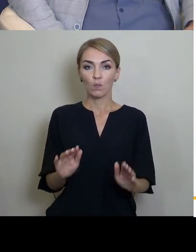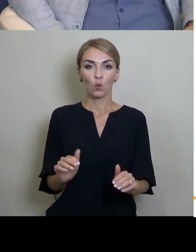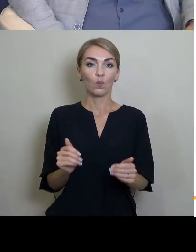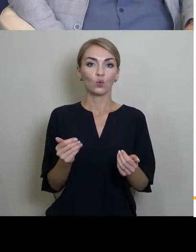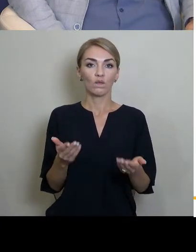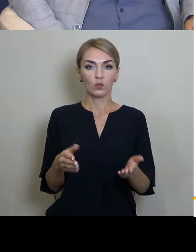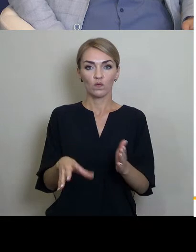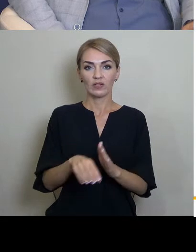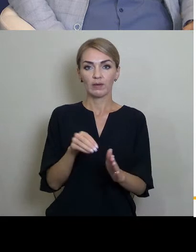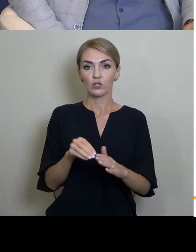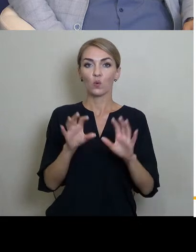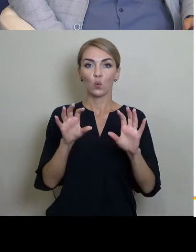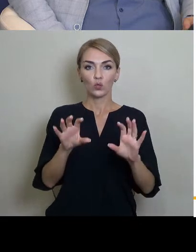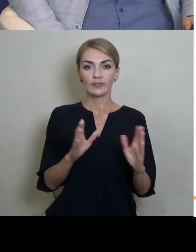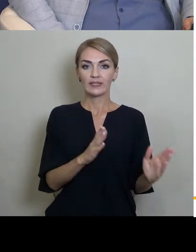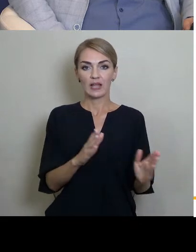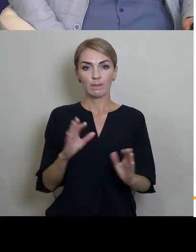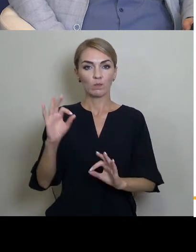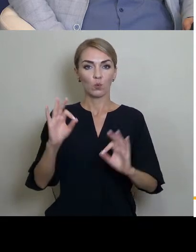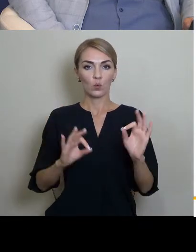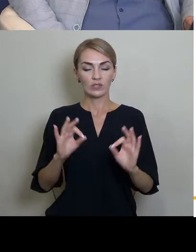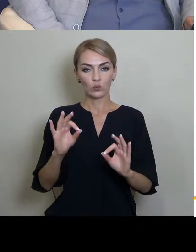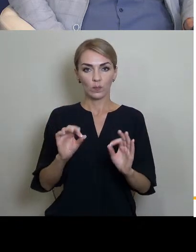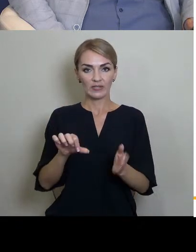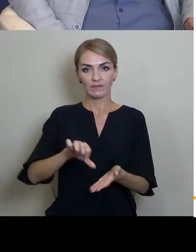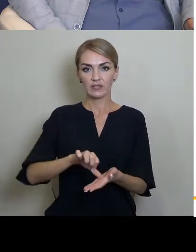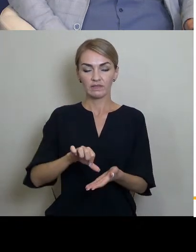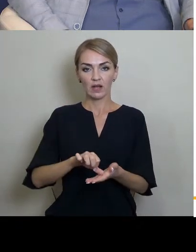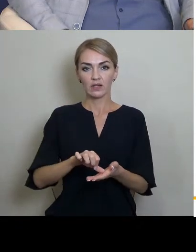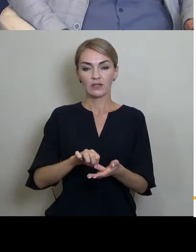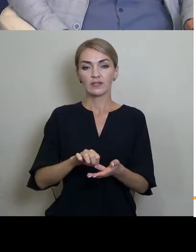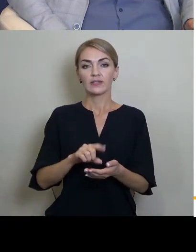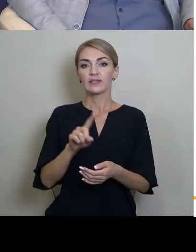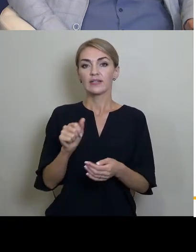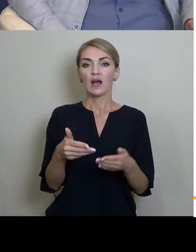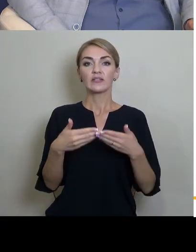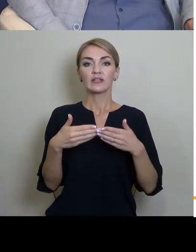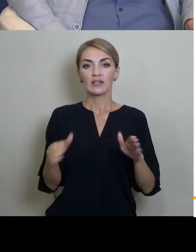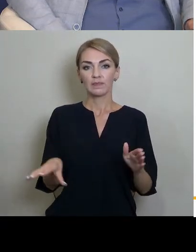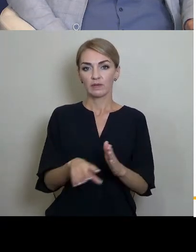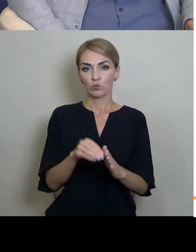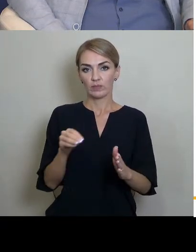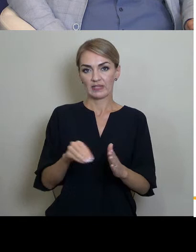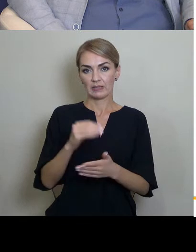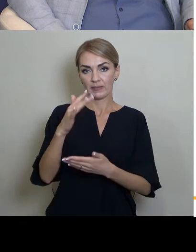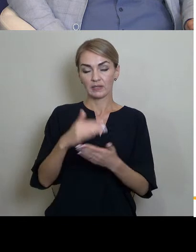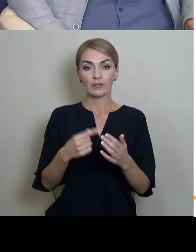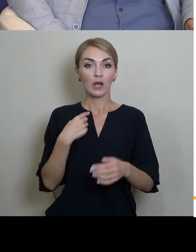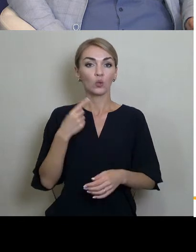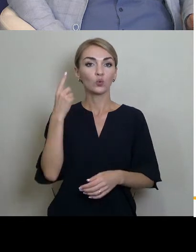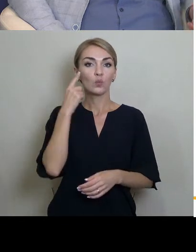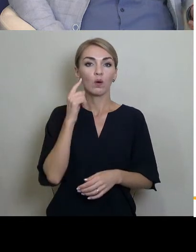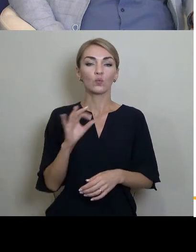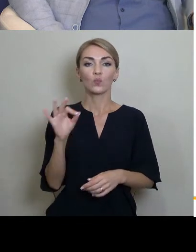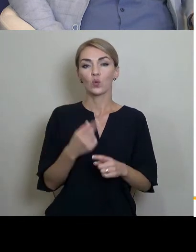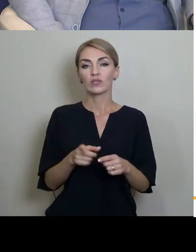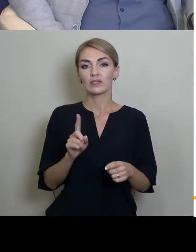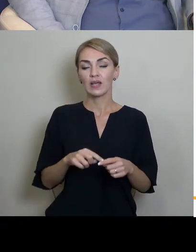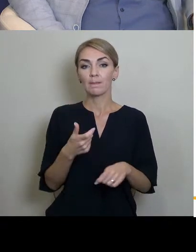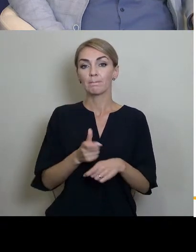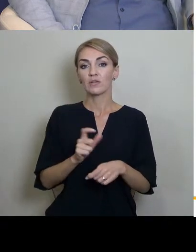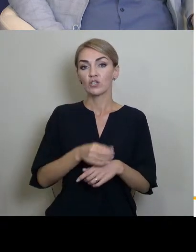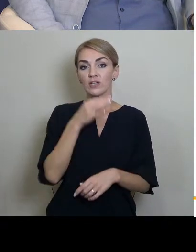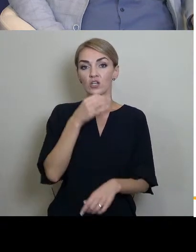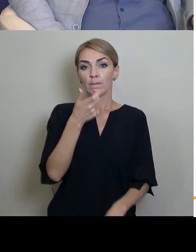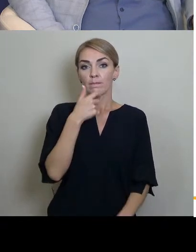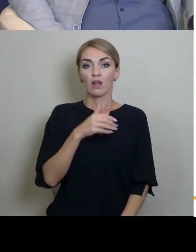then the electoral code offered proportionate representations with open election lists.